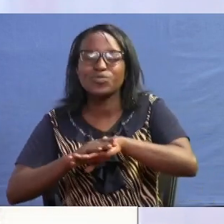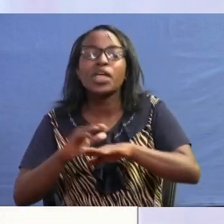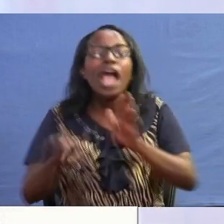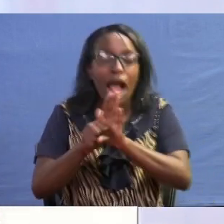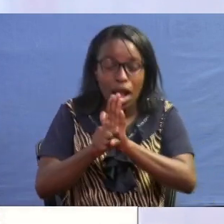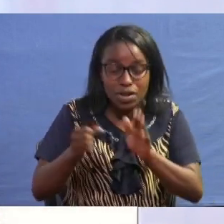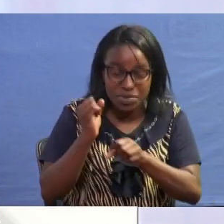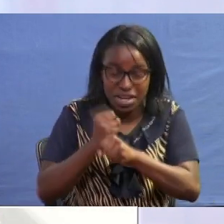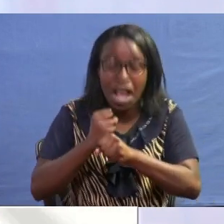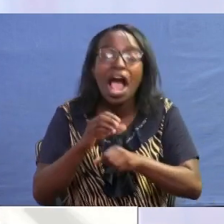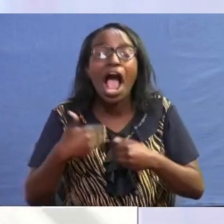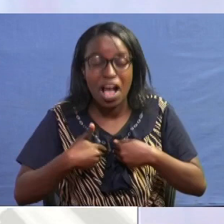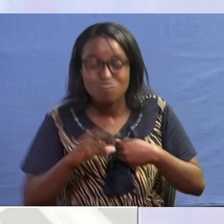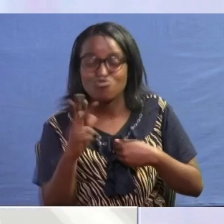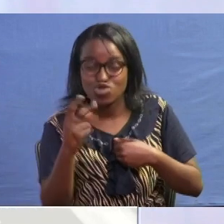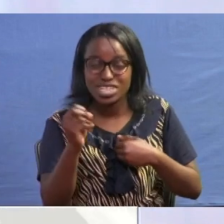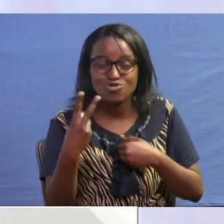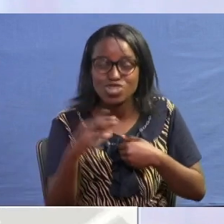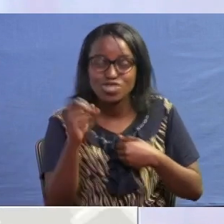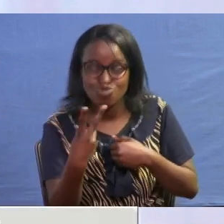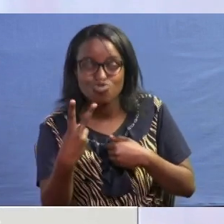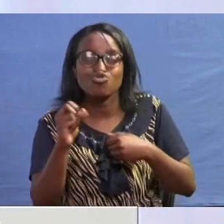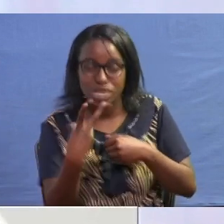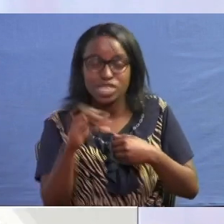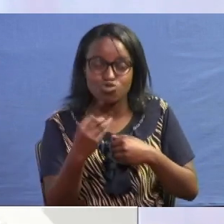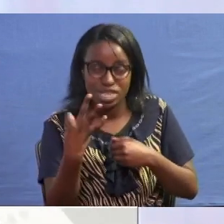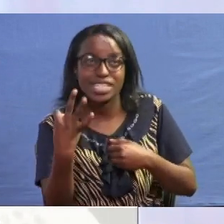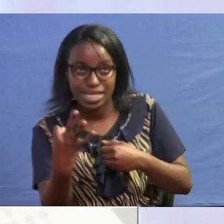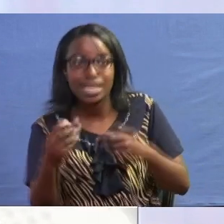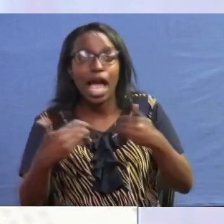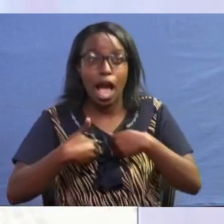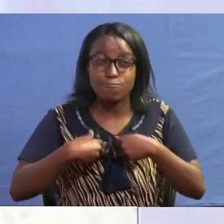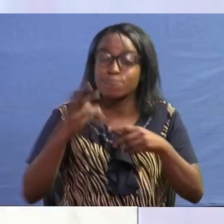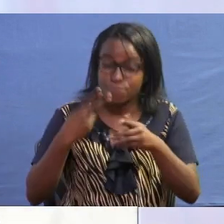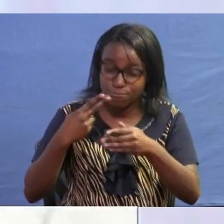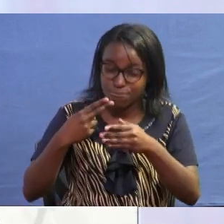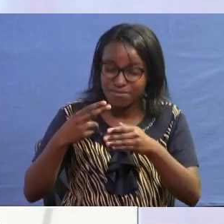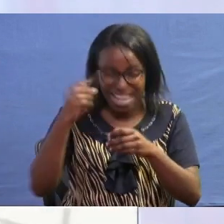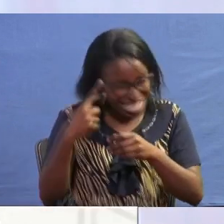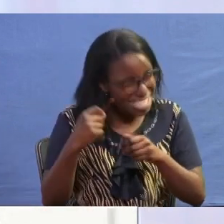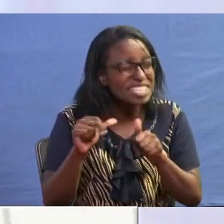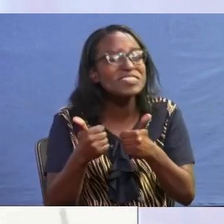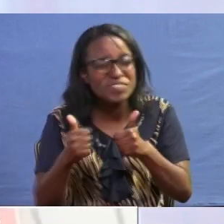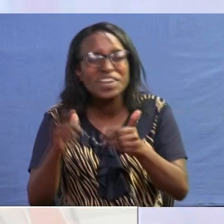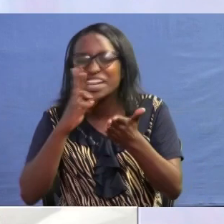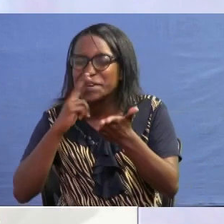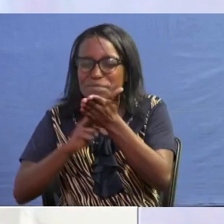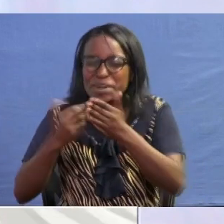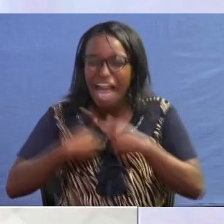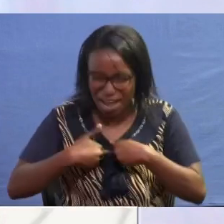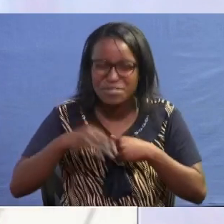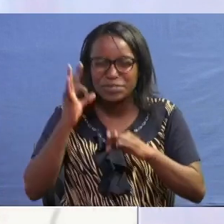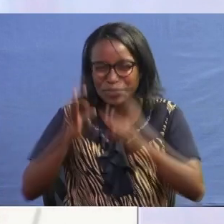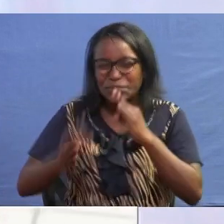recorded in the 2022-23 Performance Management and Measurement Understanding Report. Chief Justice